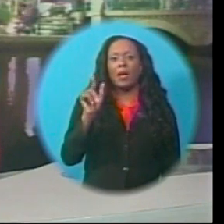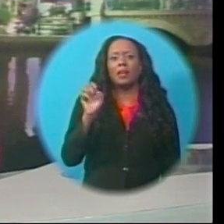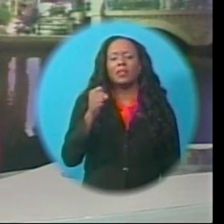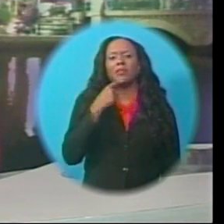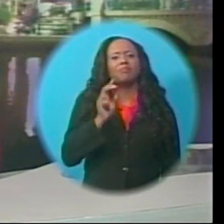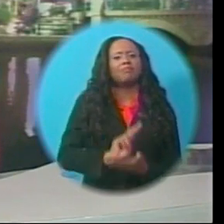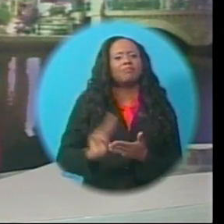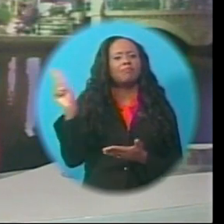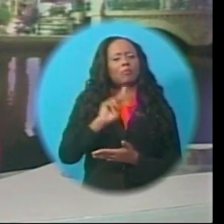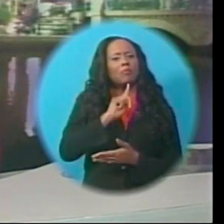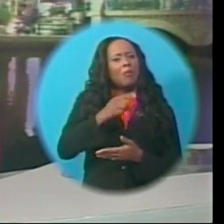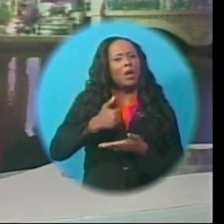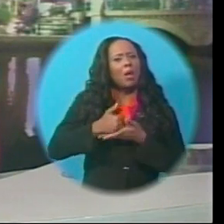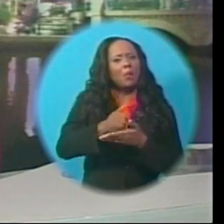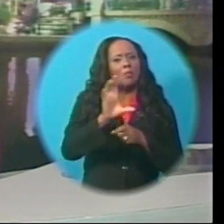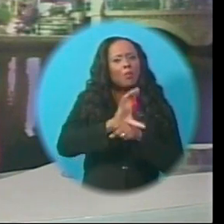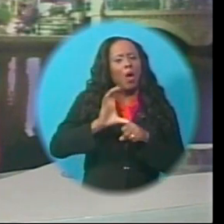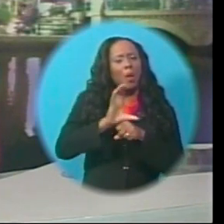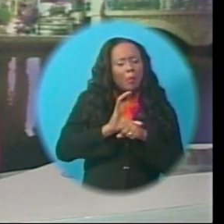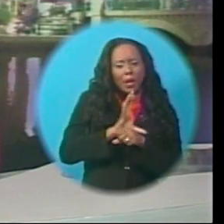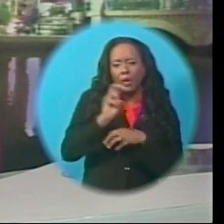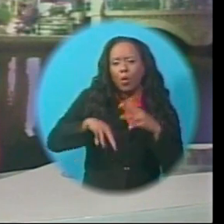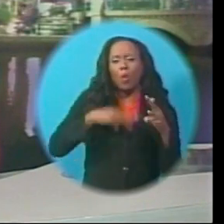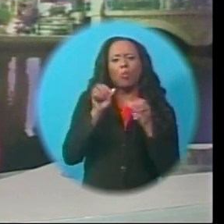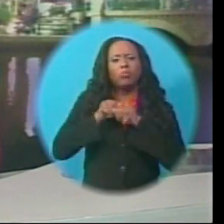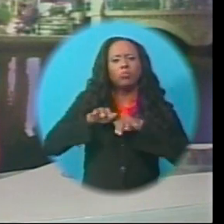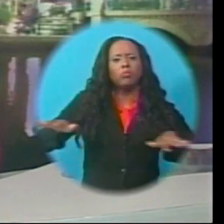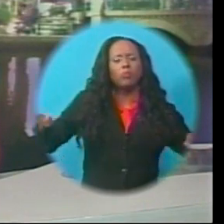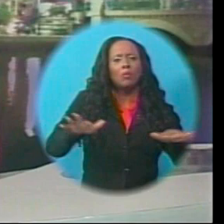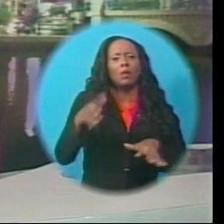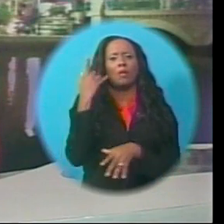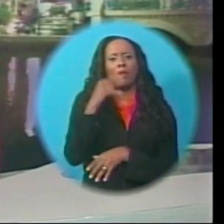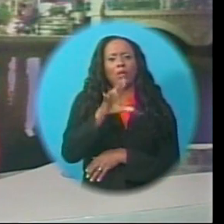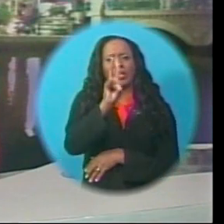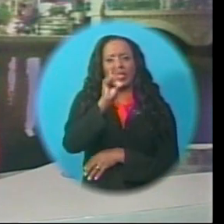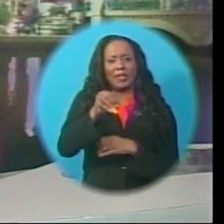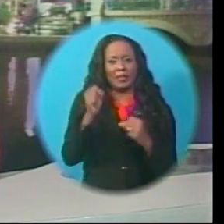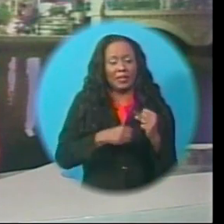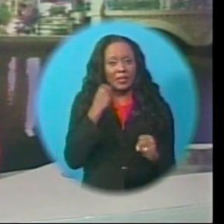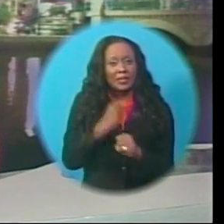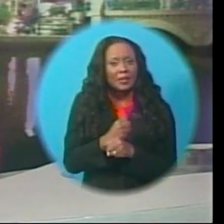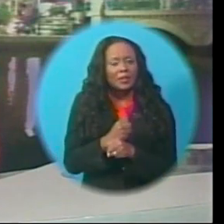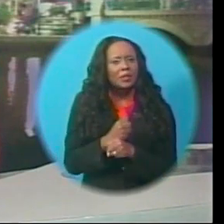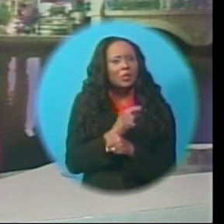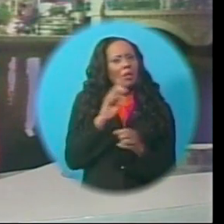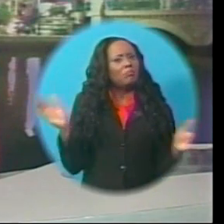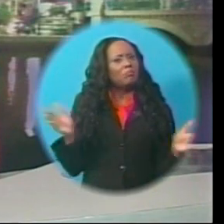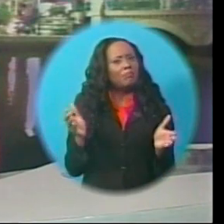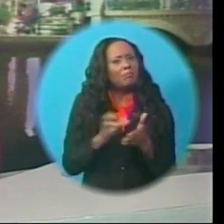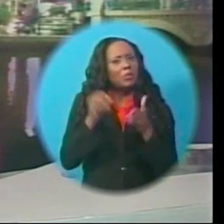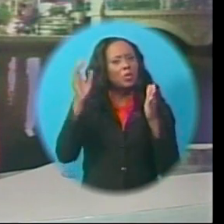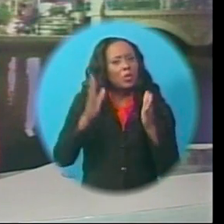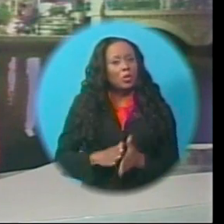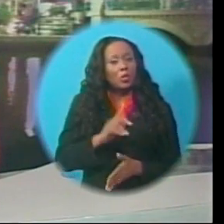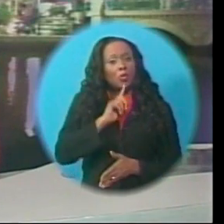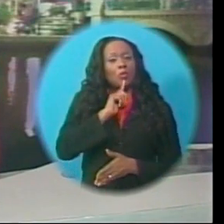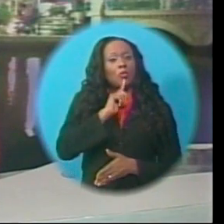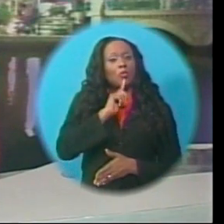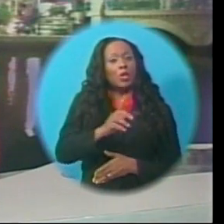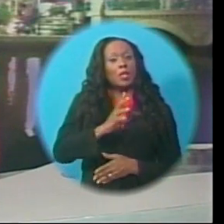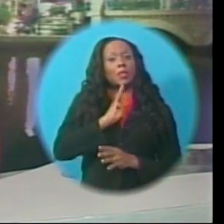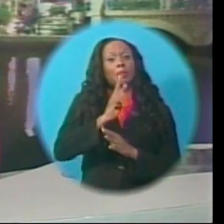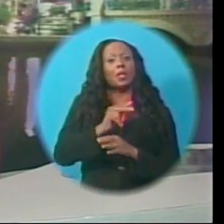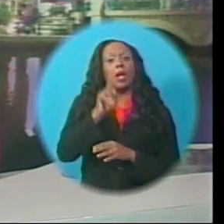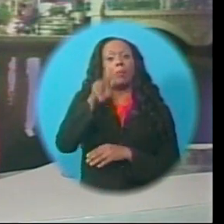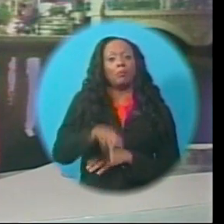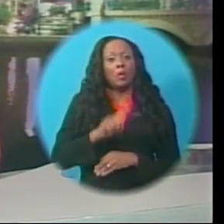has contributed to the region and the world over its near 70 years of existence. He urged students to let their voices be heard on their